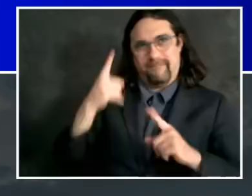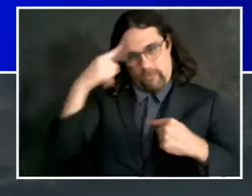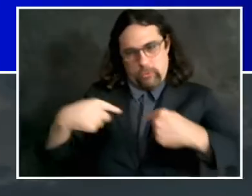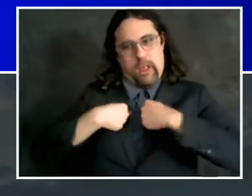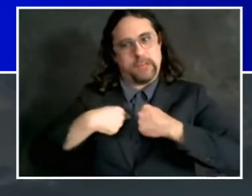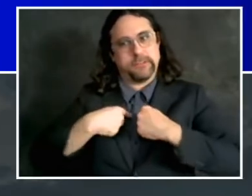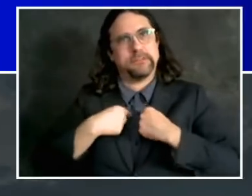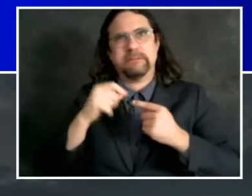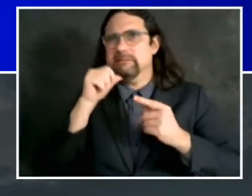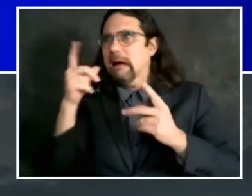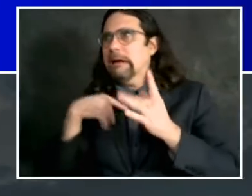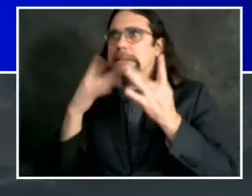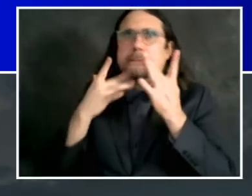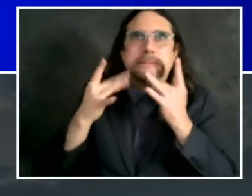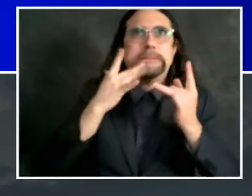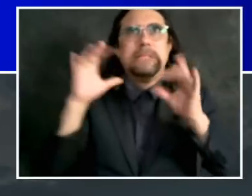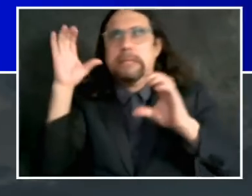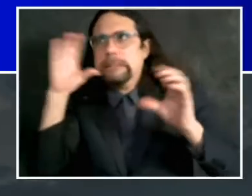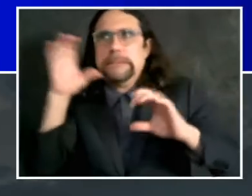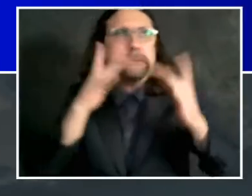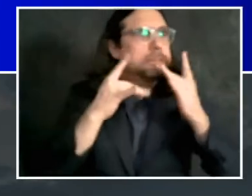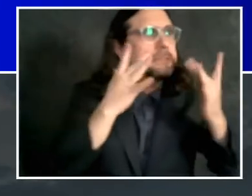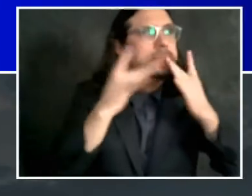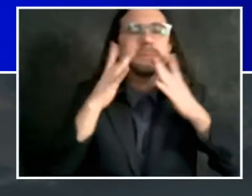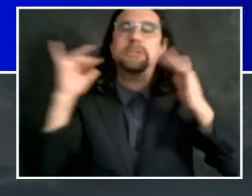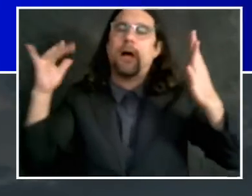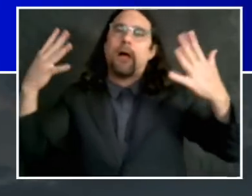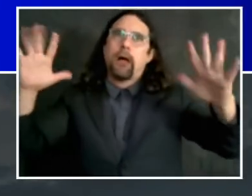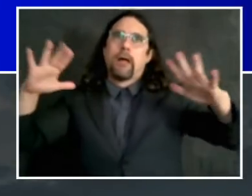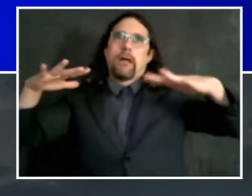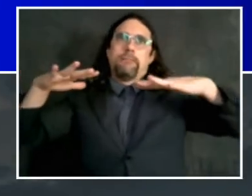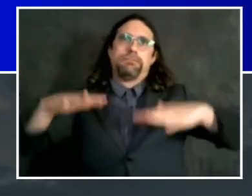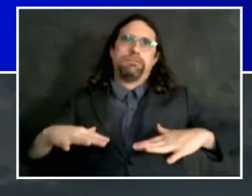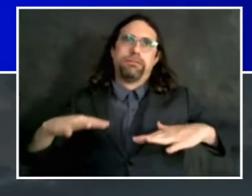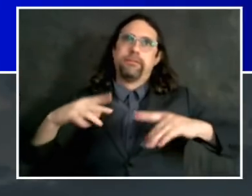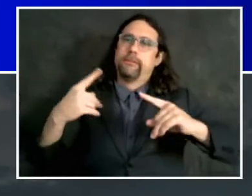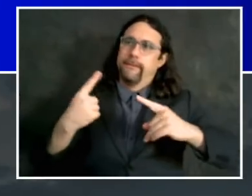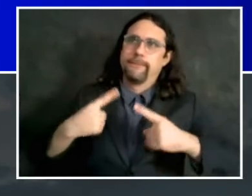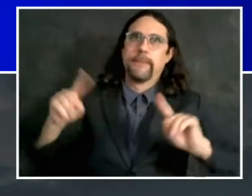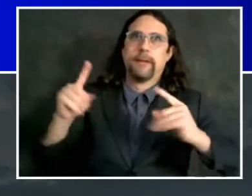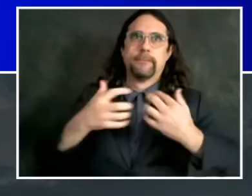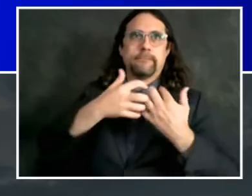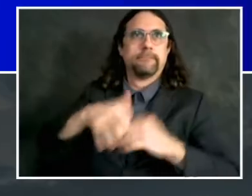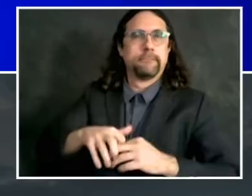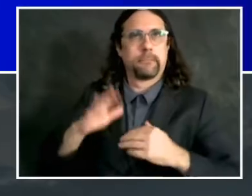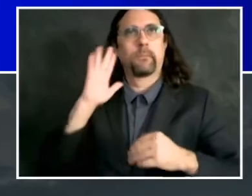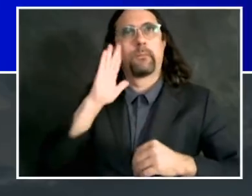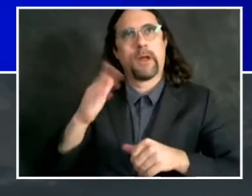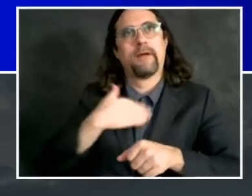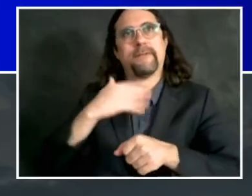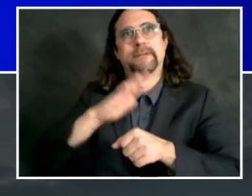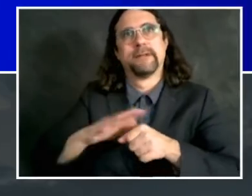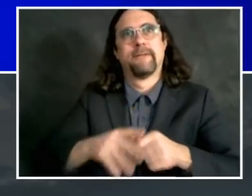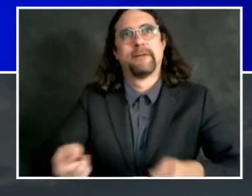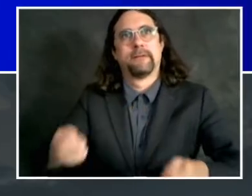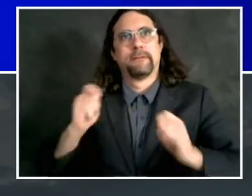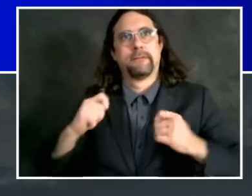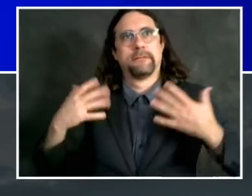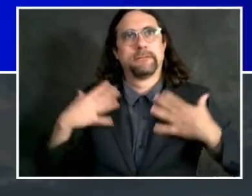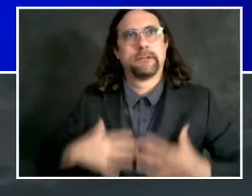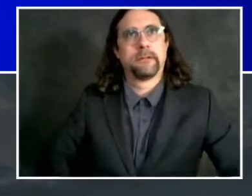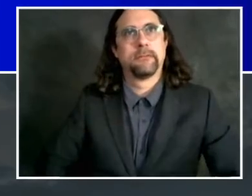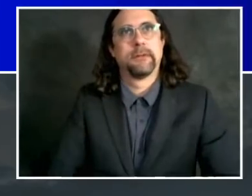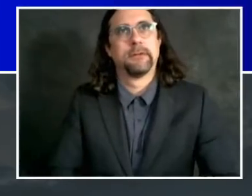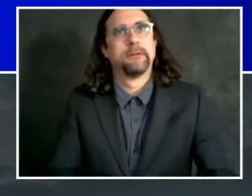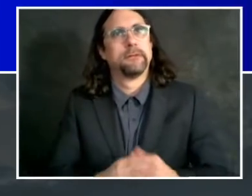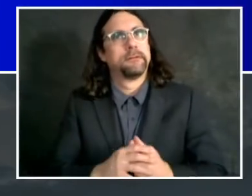the middle of May. And that's, I have to tell you, compared to any other point in this crisis, that's the best we've been able to achieve. Not out